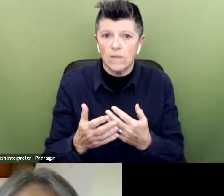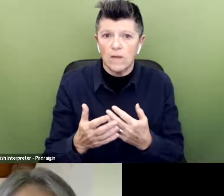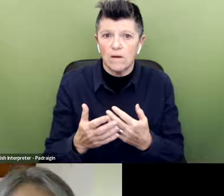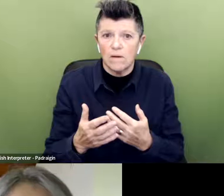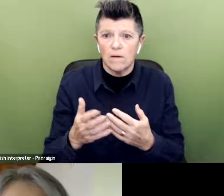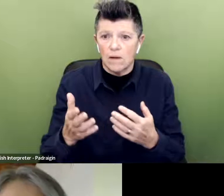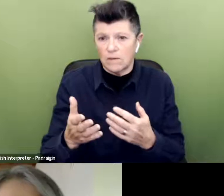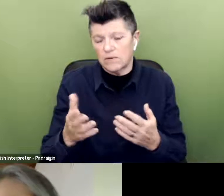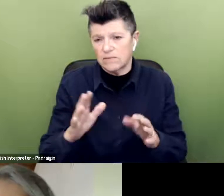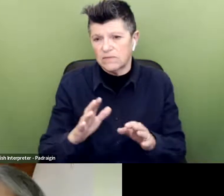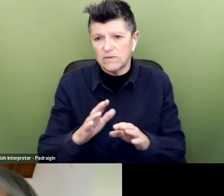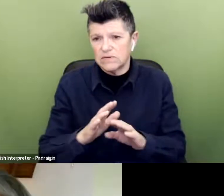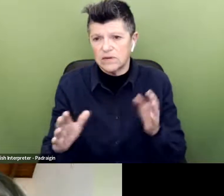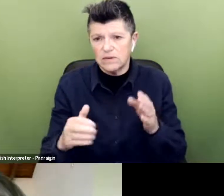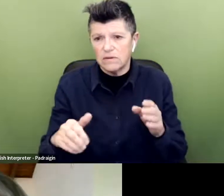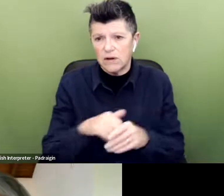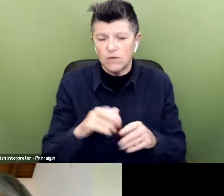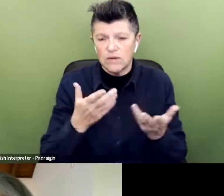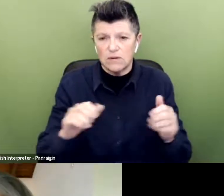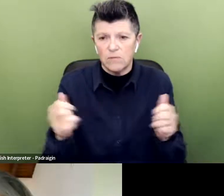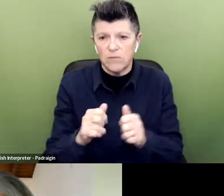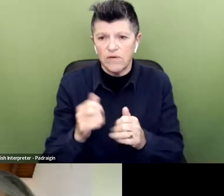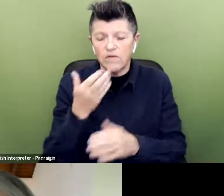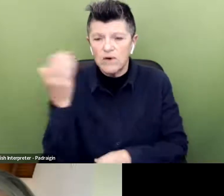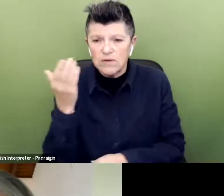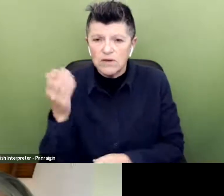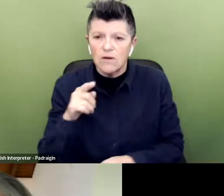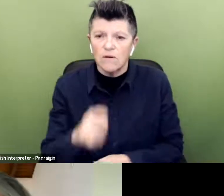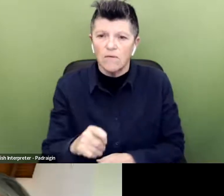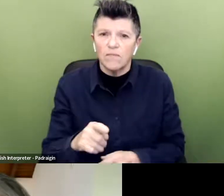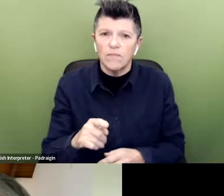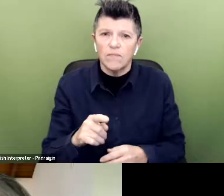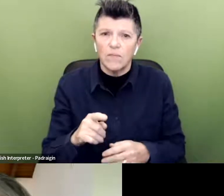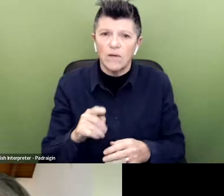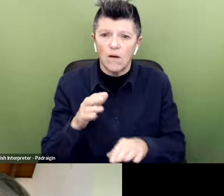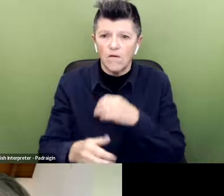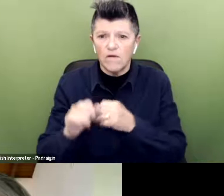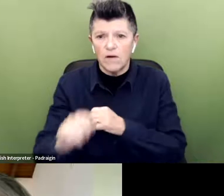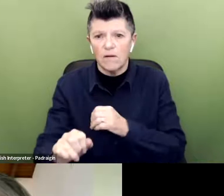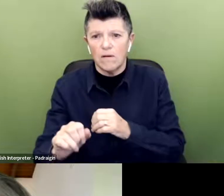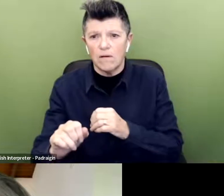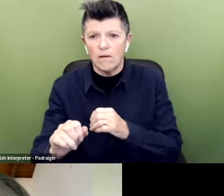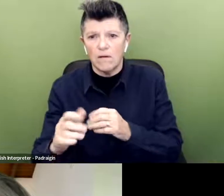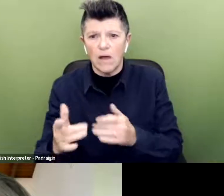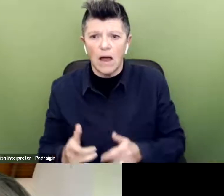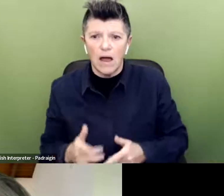brief presentation, about an argument she